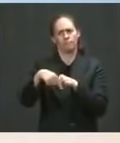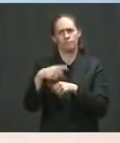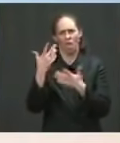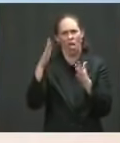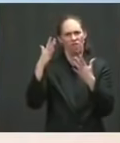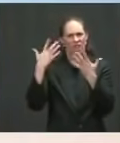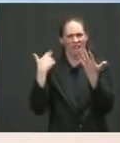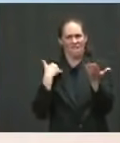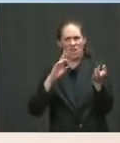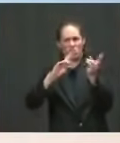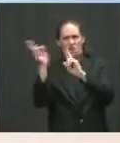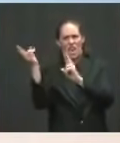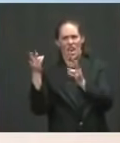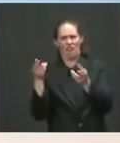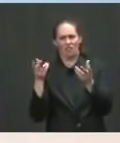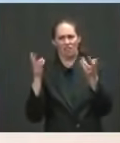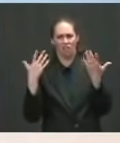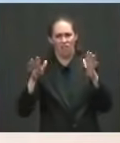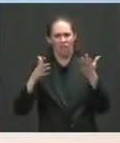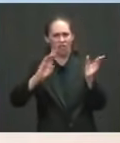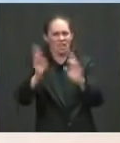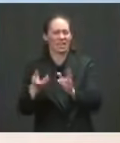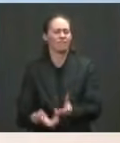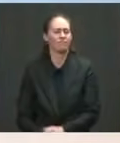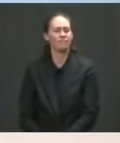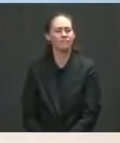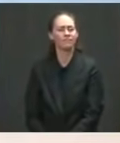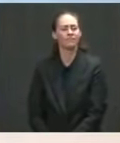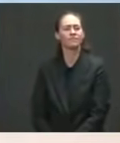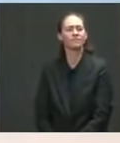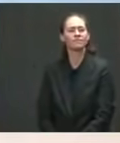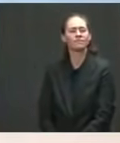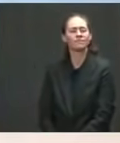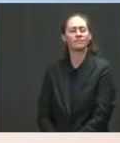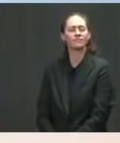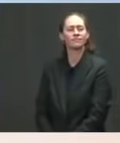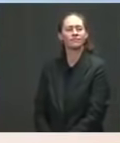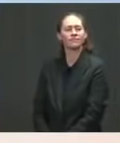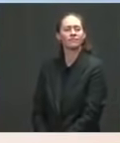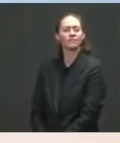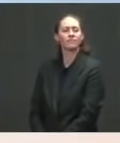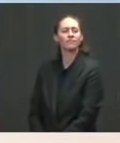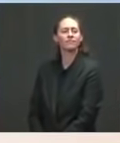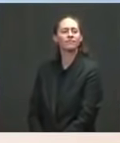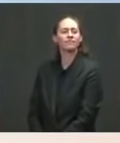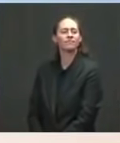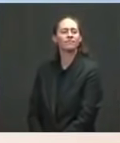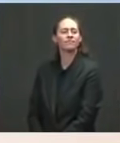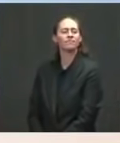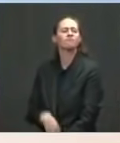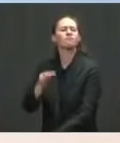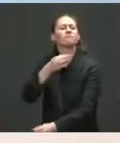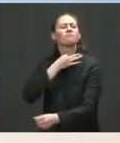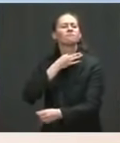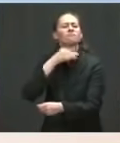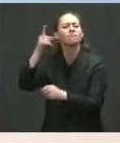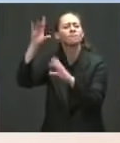And then just one more quick one. The president was very sharp with kind of his perspective on Republican governors who put